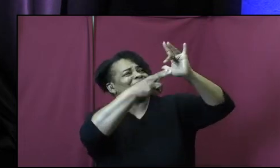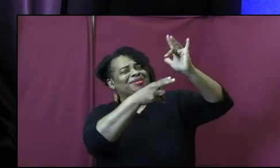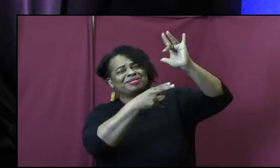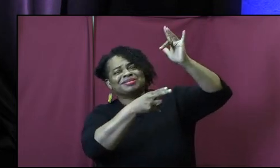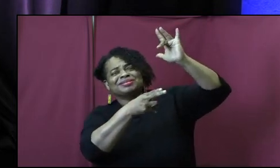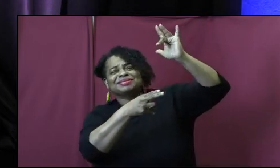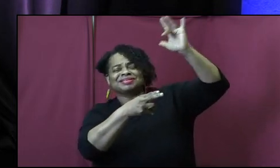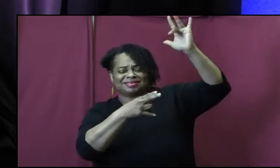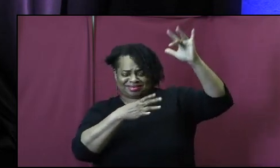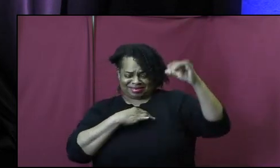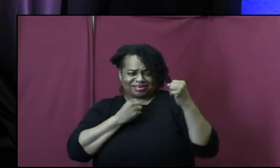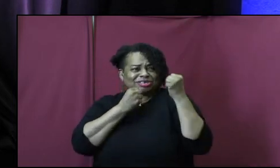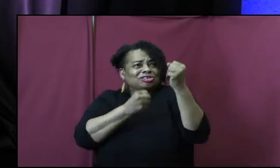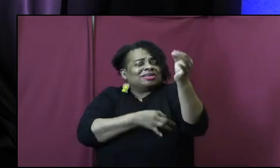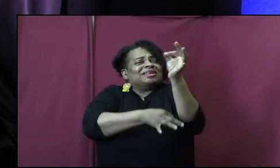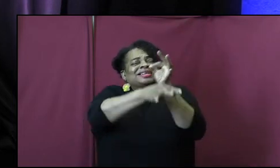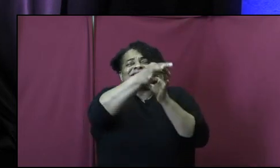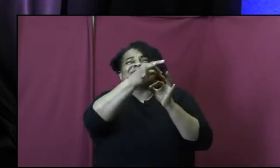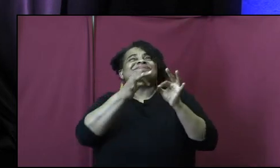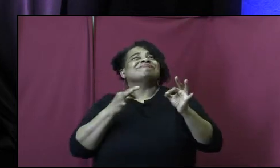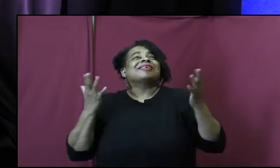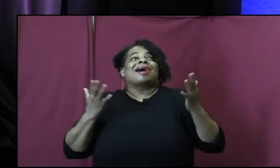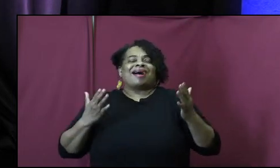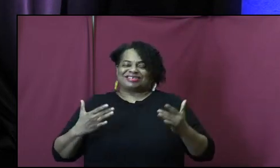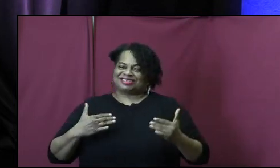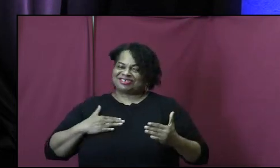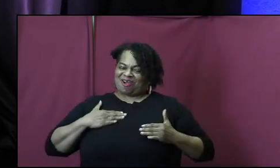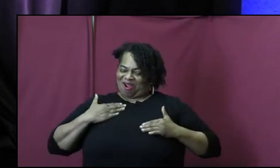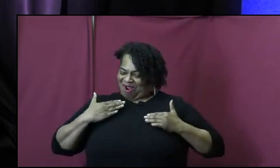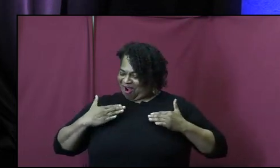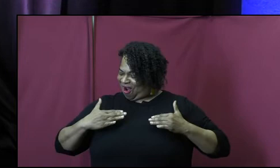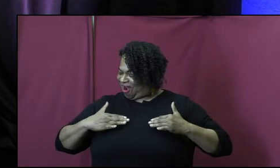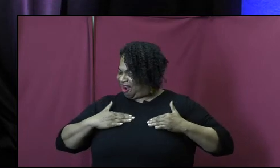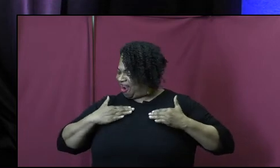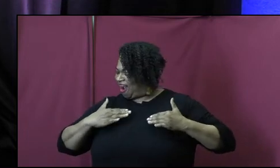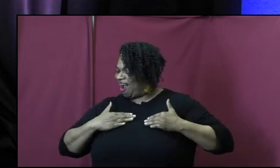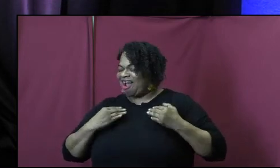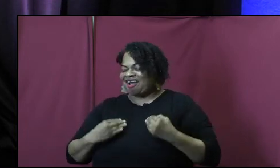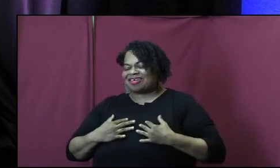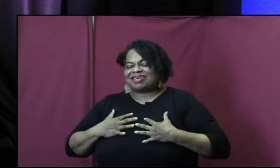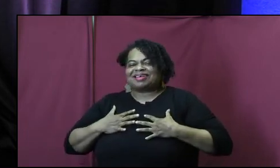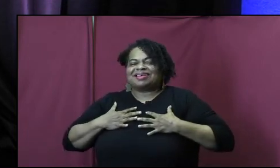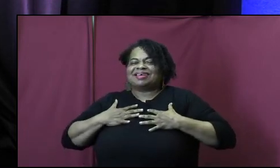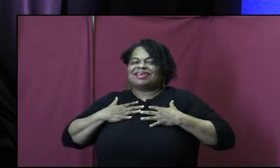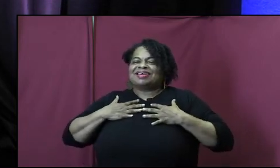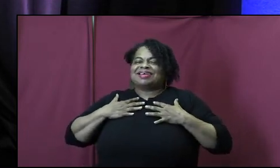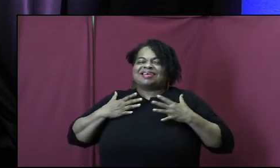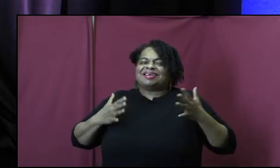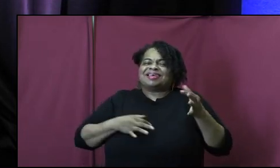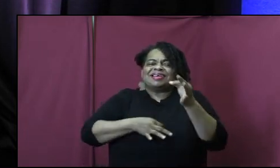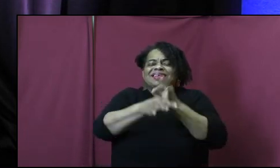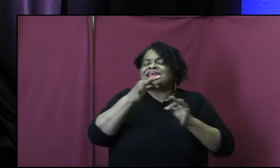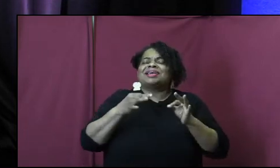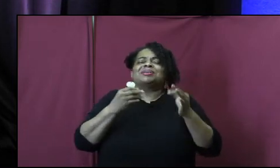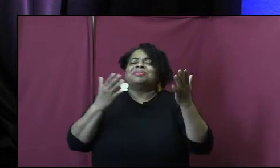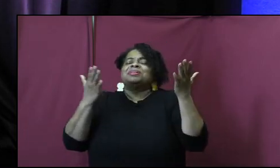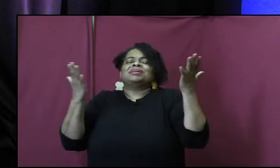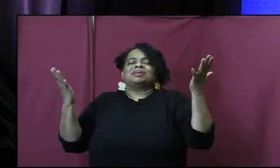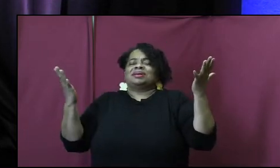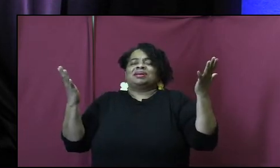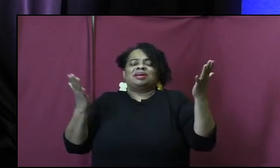would gladly take your joy for my weakness. Give me a